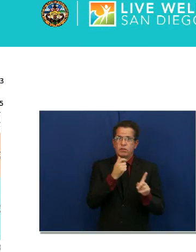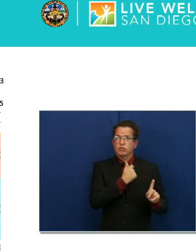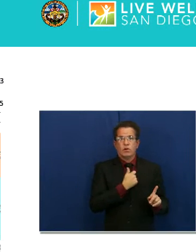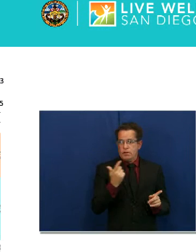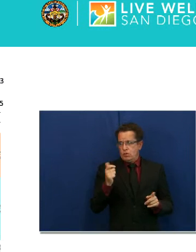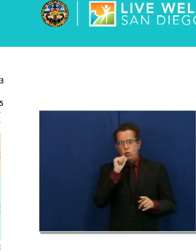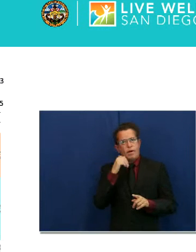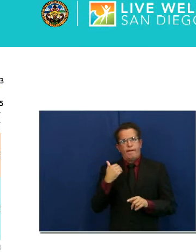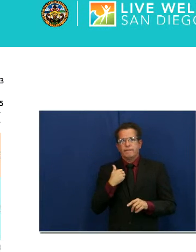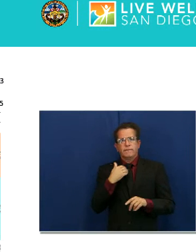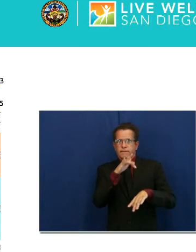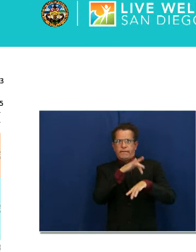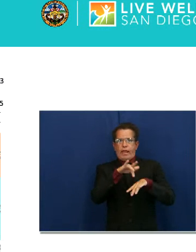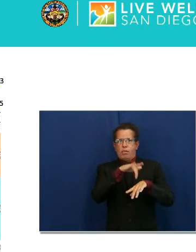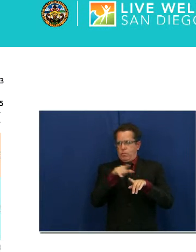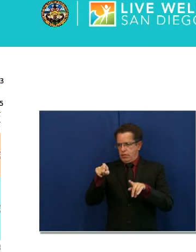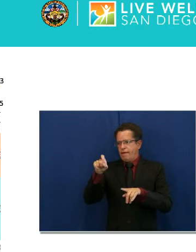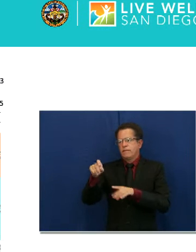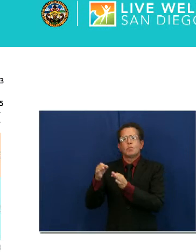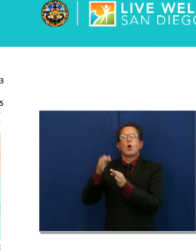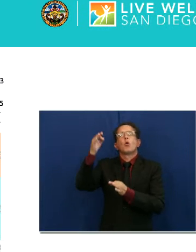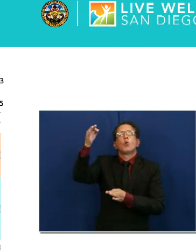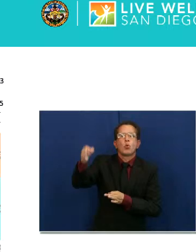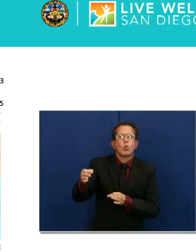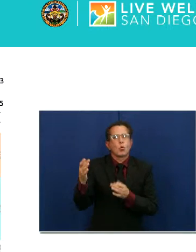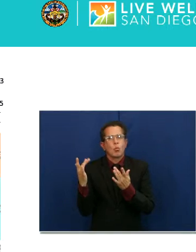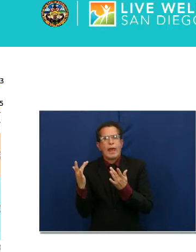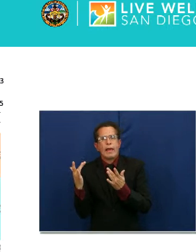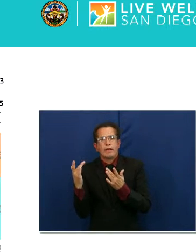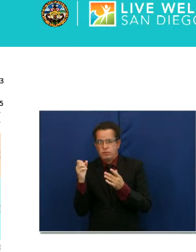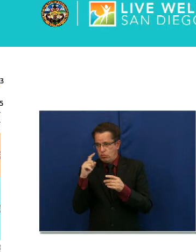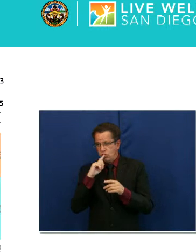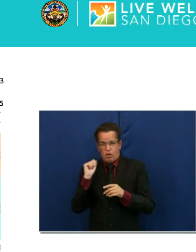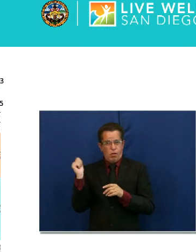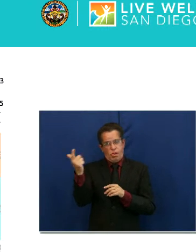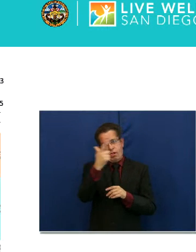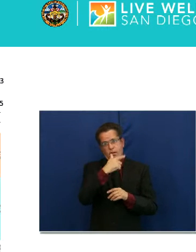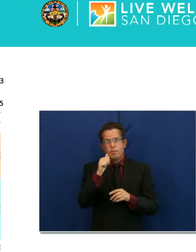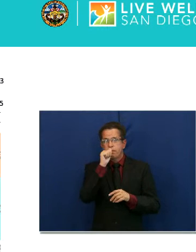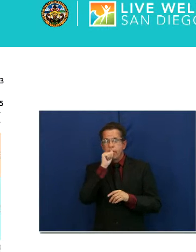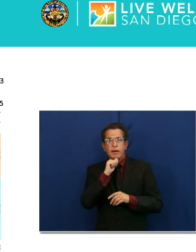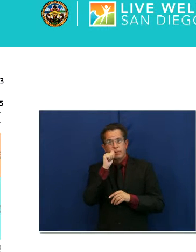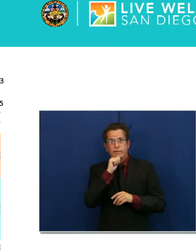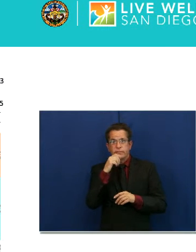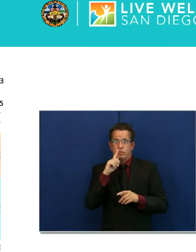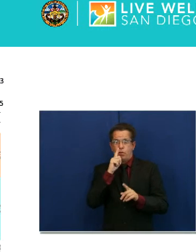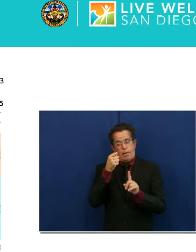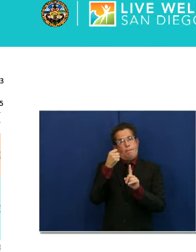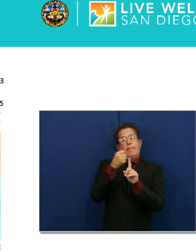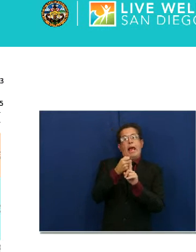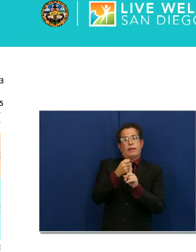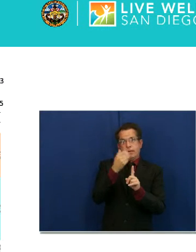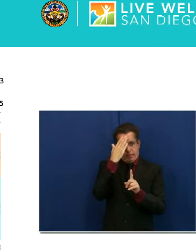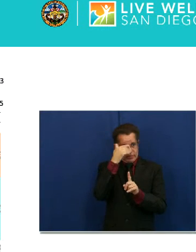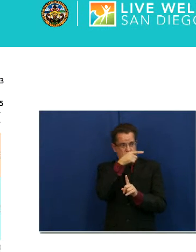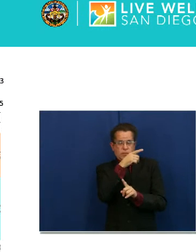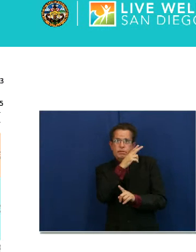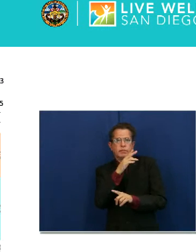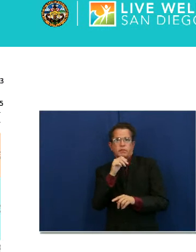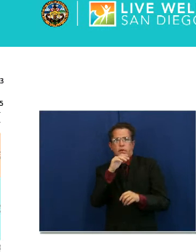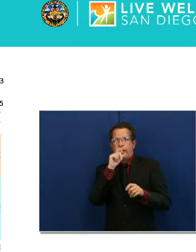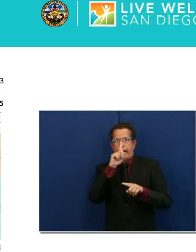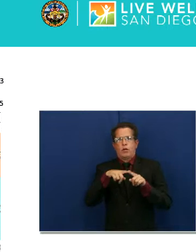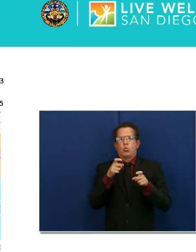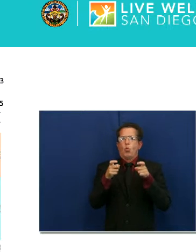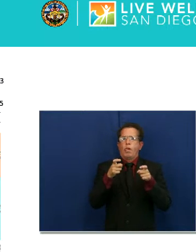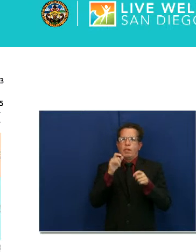you here. You're going to have to wait. And so the health of every San Diegan is being impacted by the inability of us to